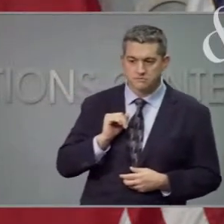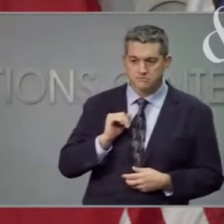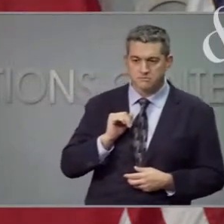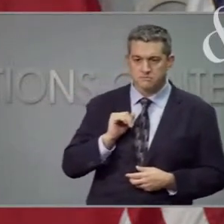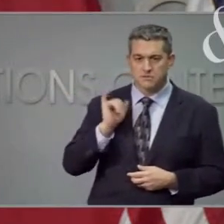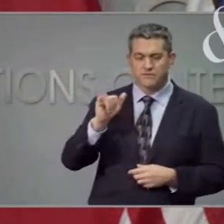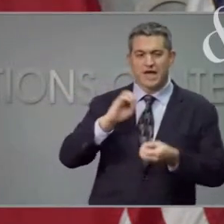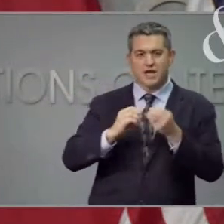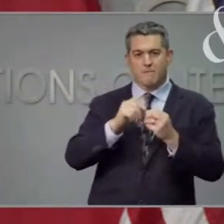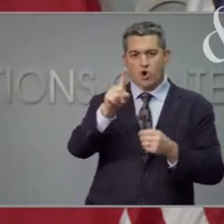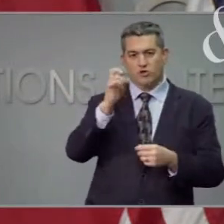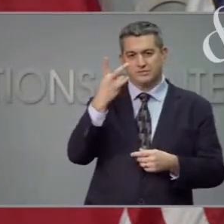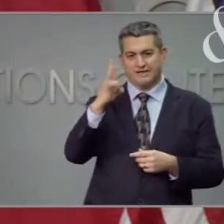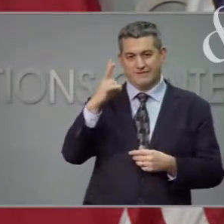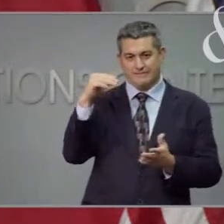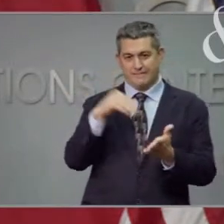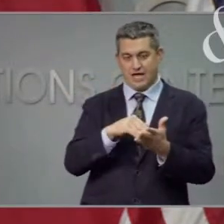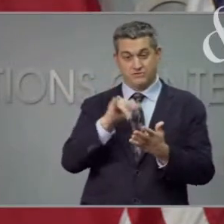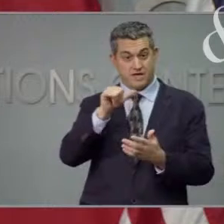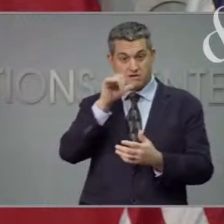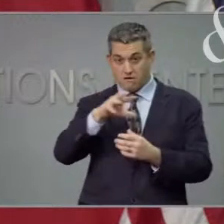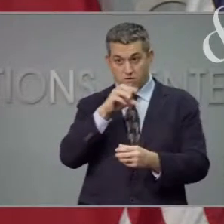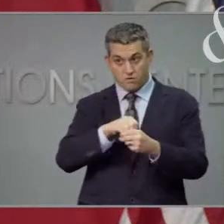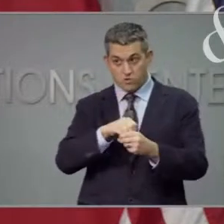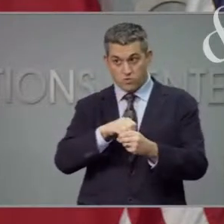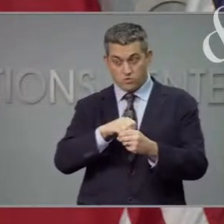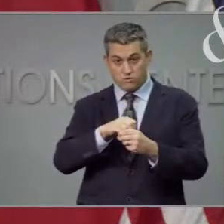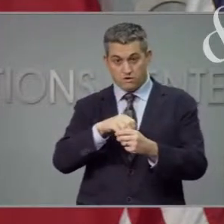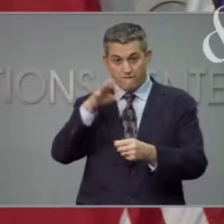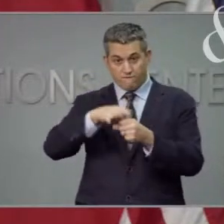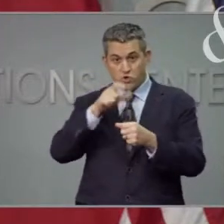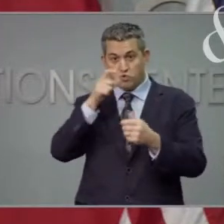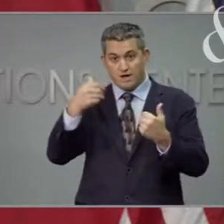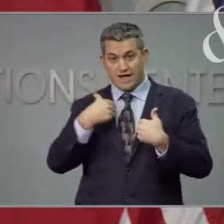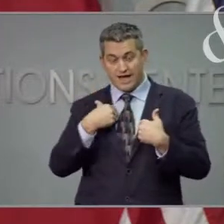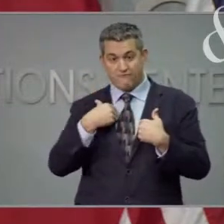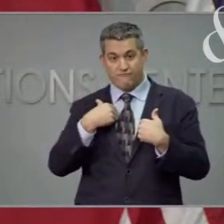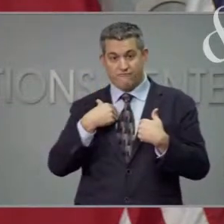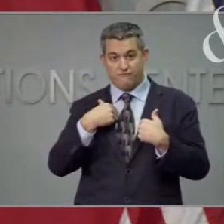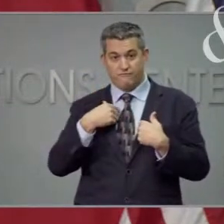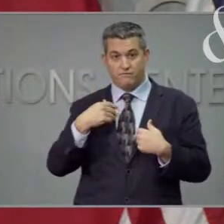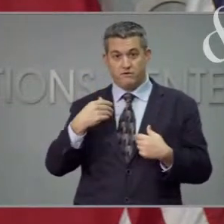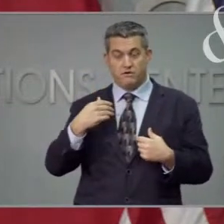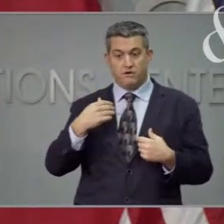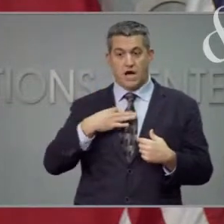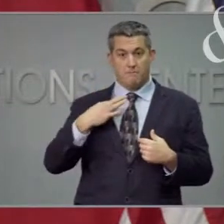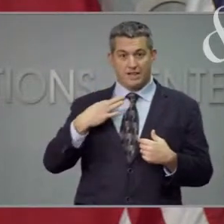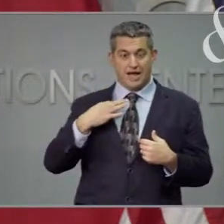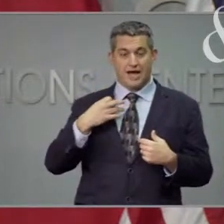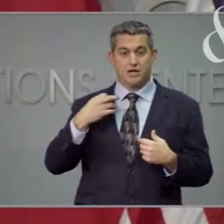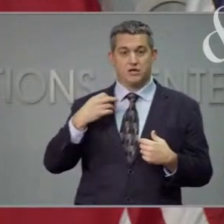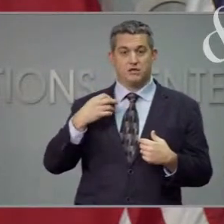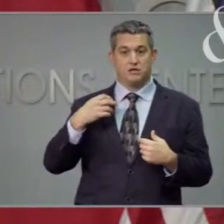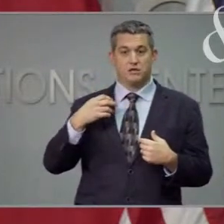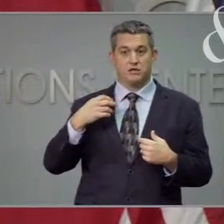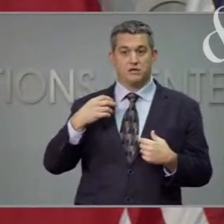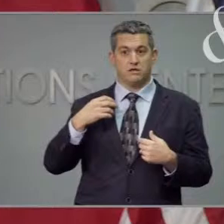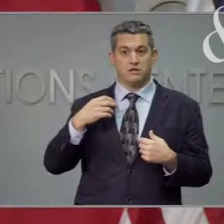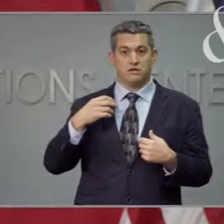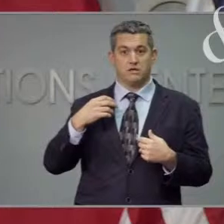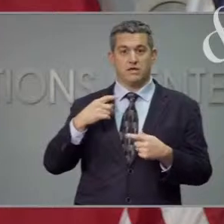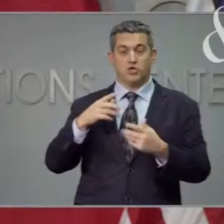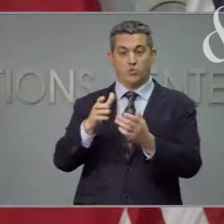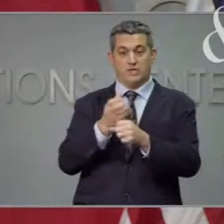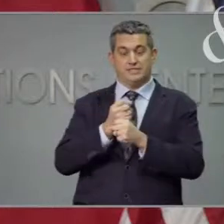117,000, that does not include voters who may have applied for an absentee ballot but then decided